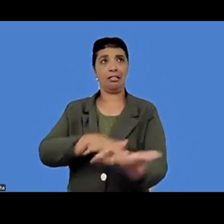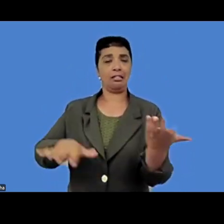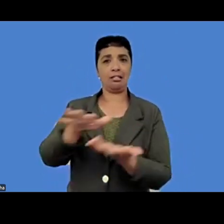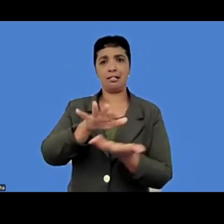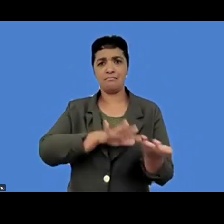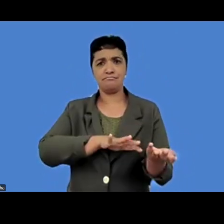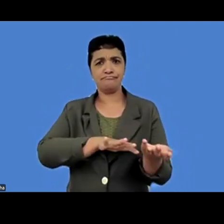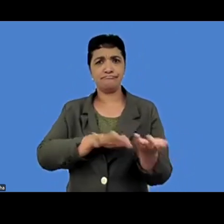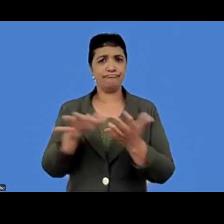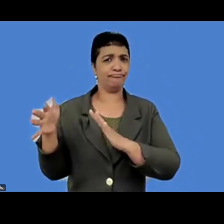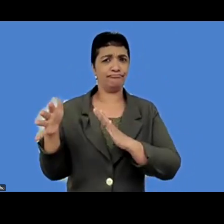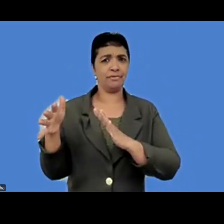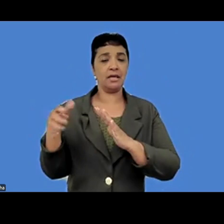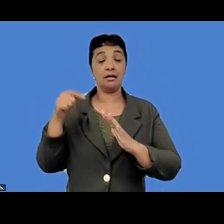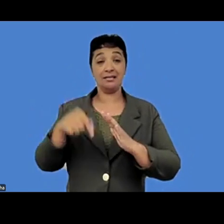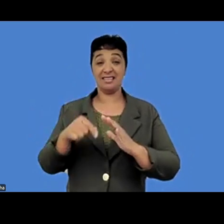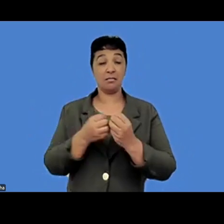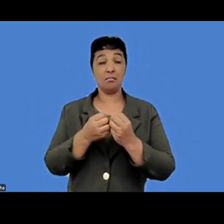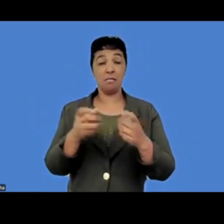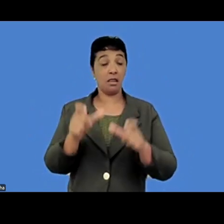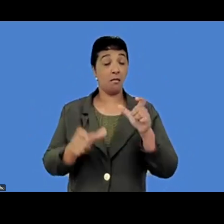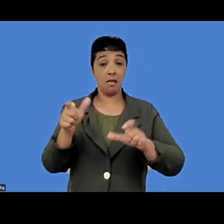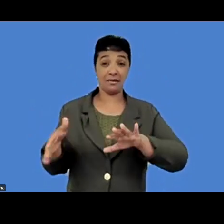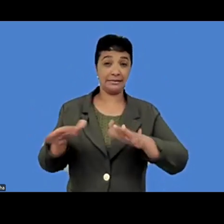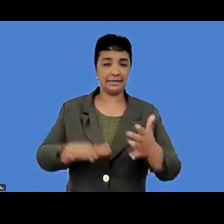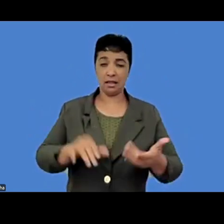and resulted in a tragedy at the highest level.